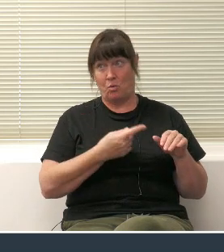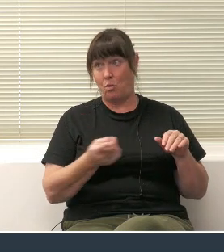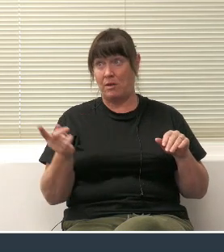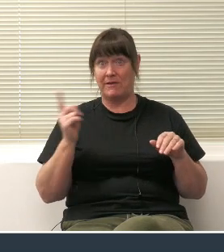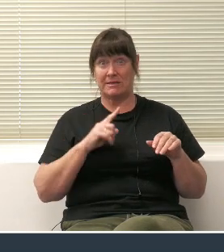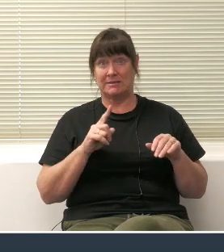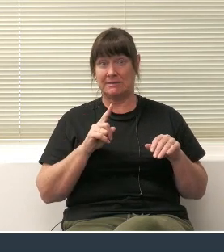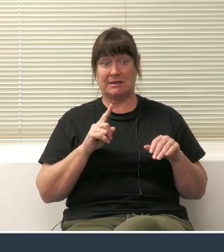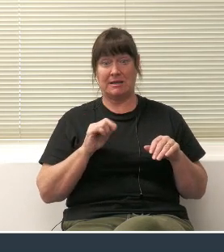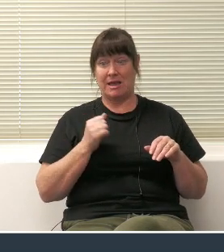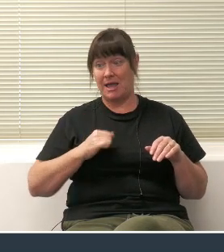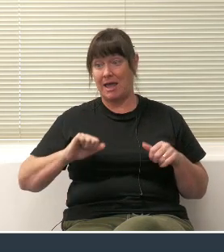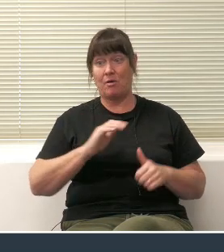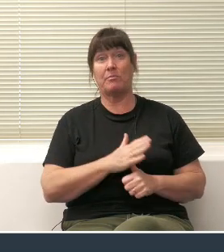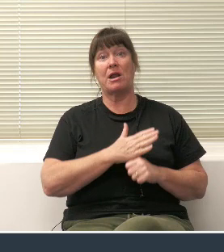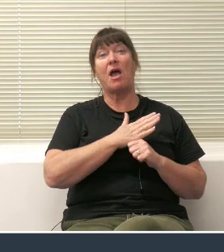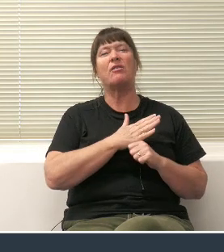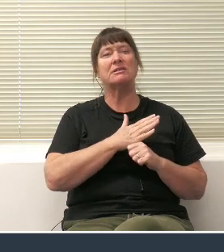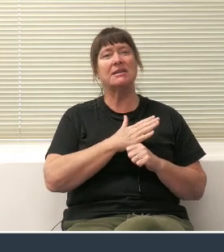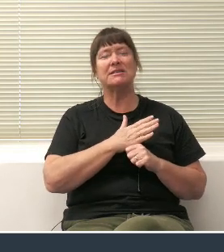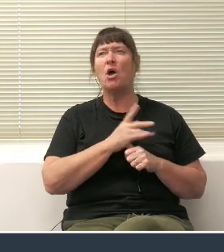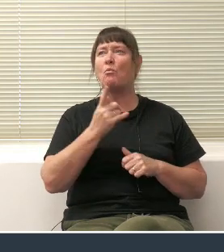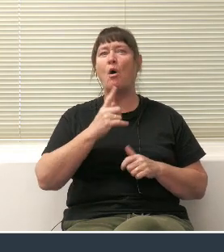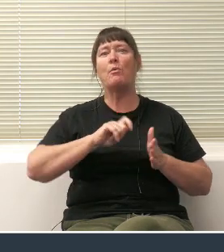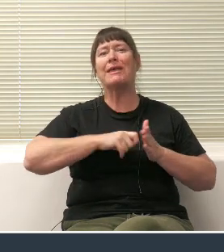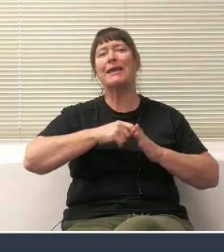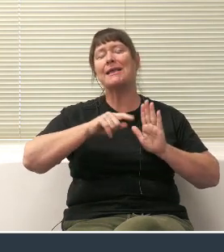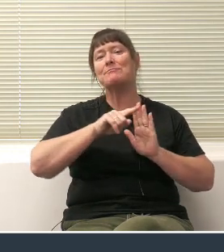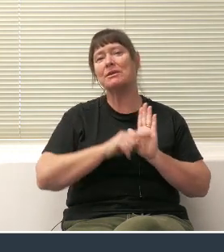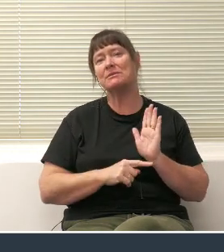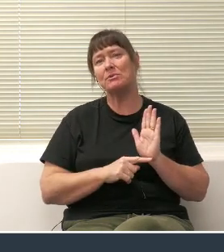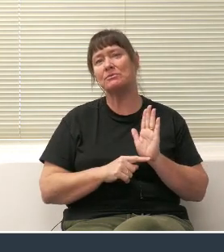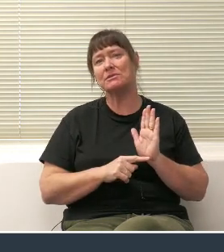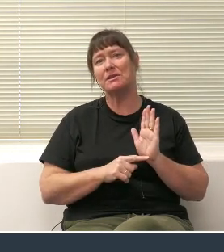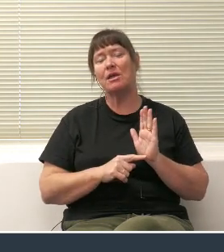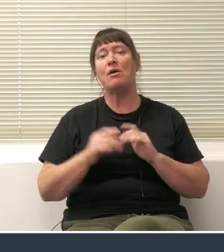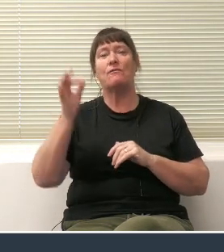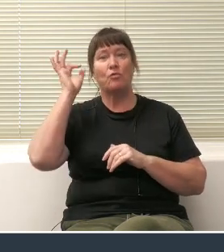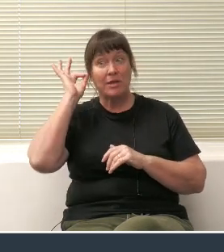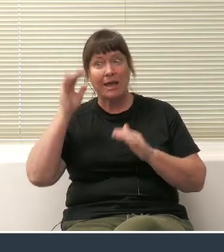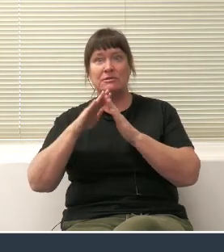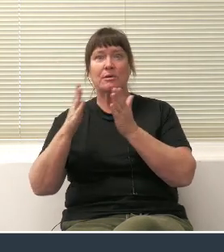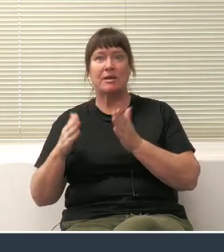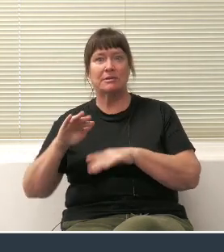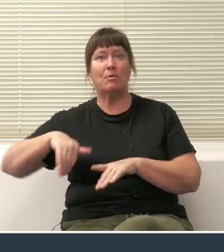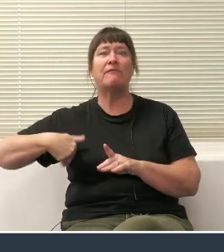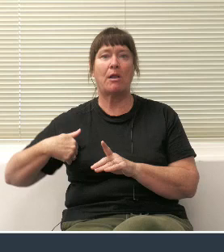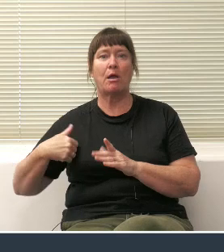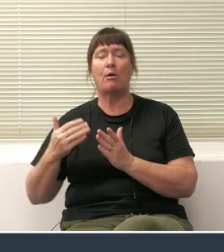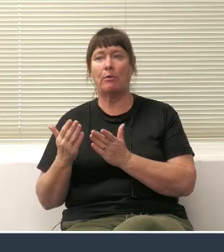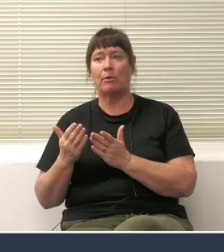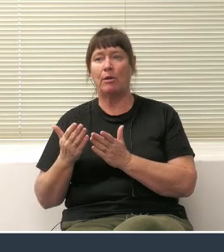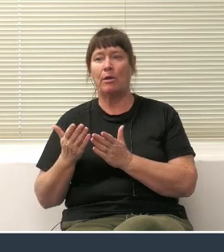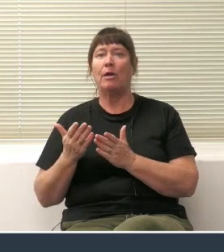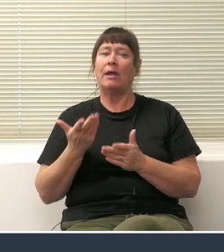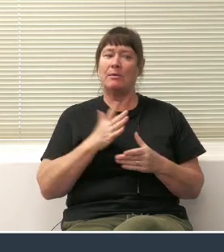our priorities were in terms of, or the key principles were in terms of our council housing portfolio. And I would be keen to include these